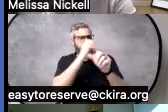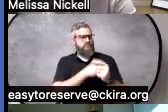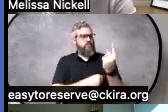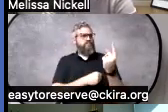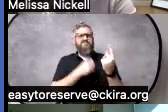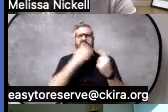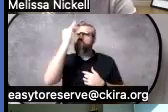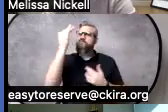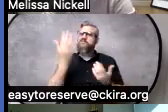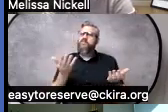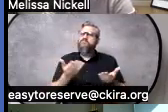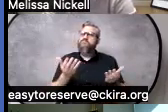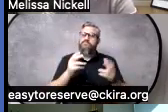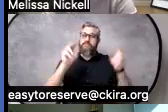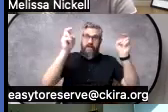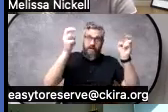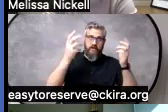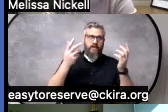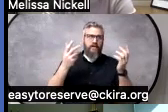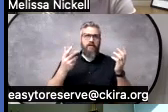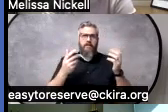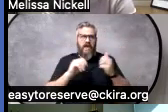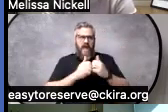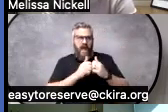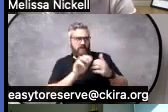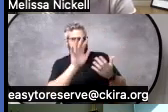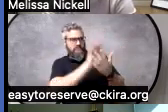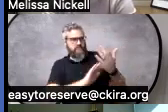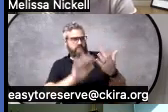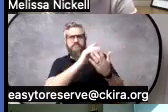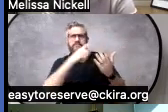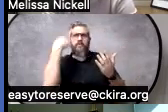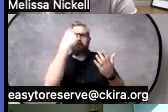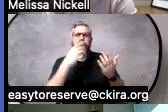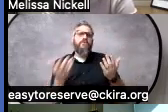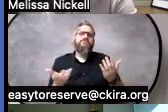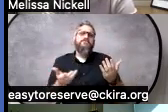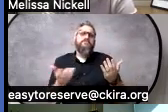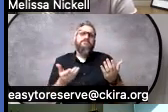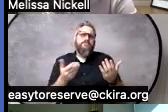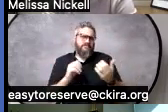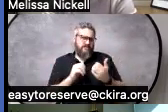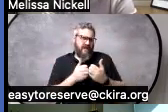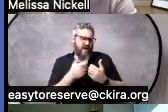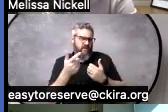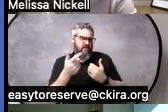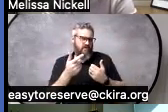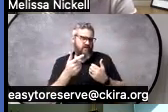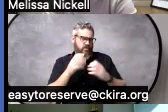or is it the title? Is it something about the way it looks, or how do you, you know, communicate on the other